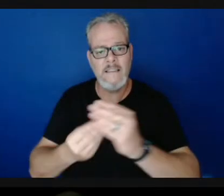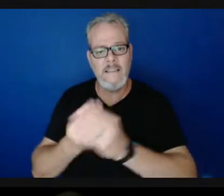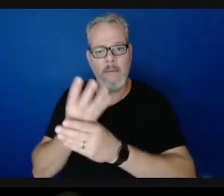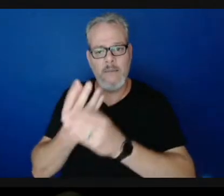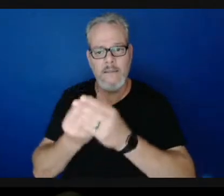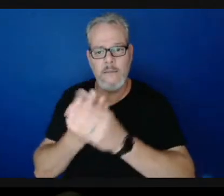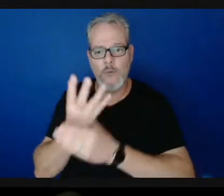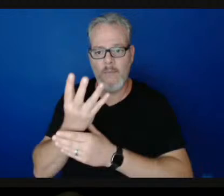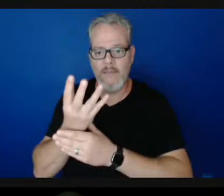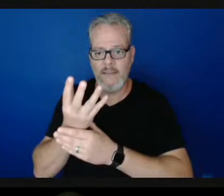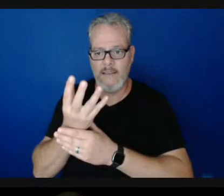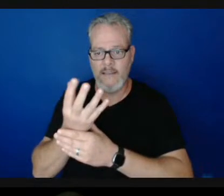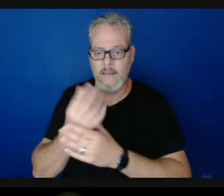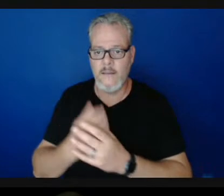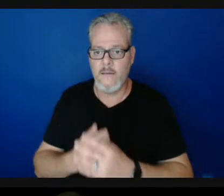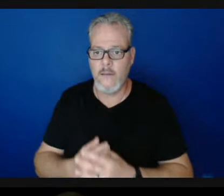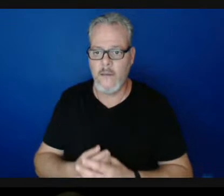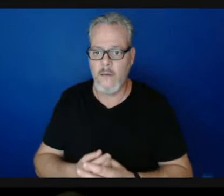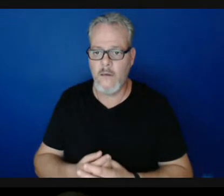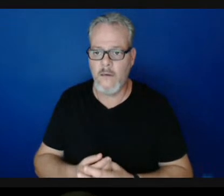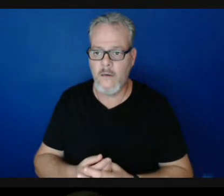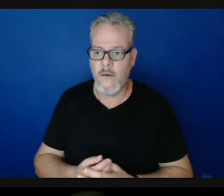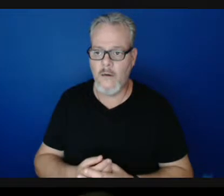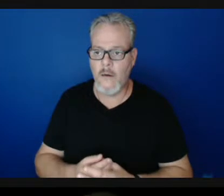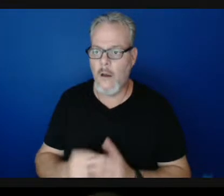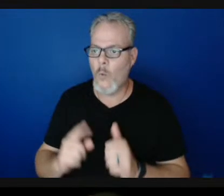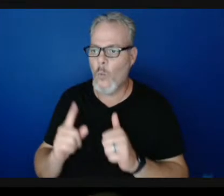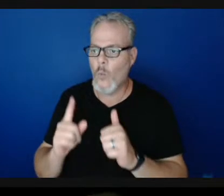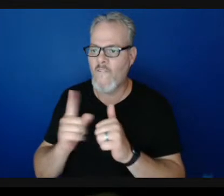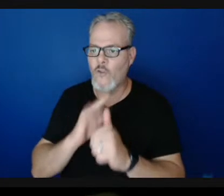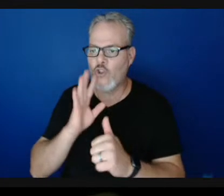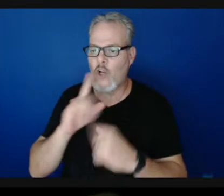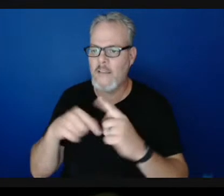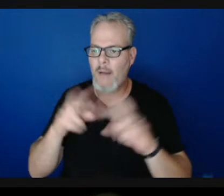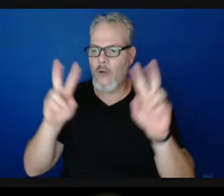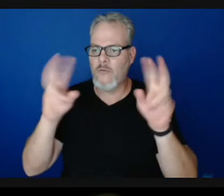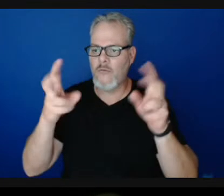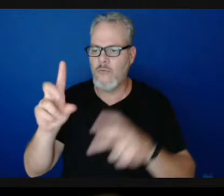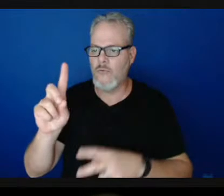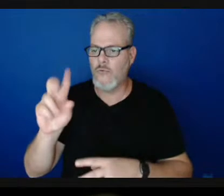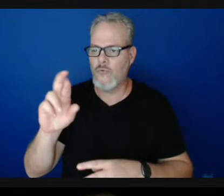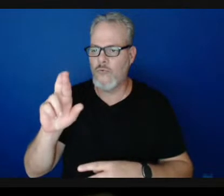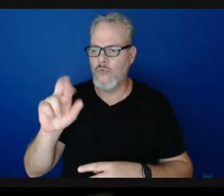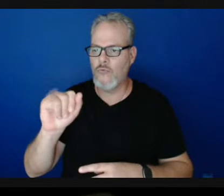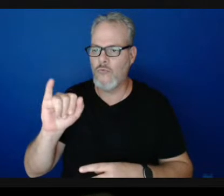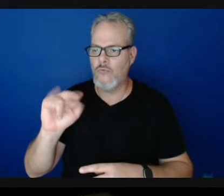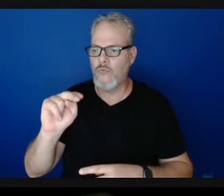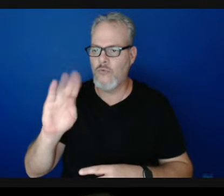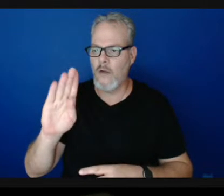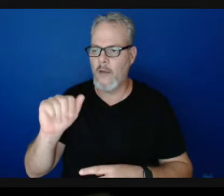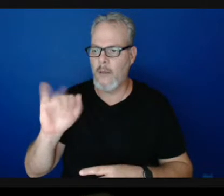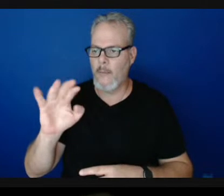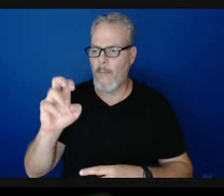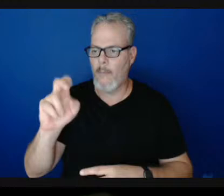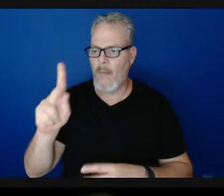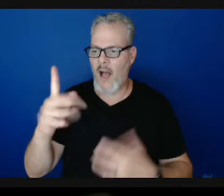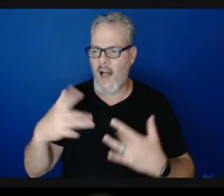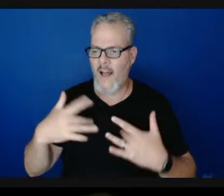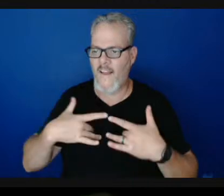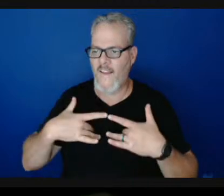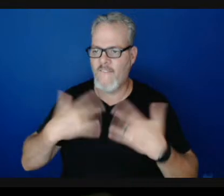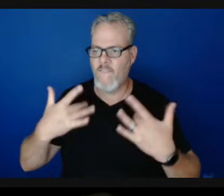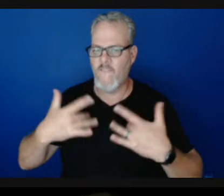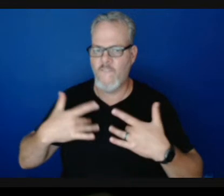beginning all of that. And this is where they first mentioned the drainback events and how they were dramatic during a Kīlauea eruption